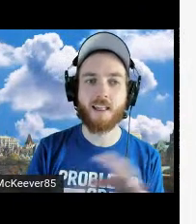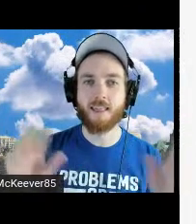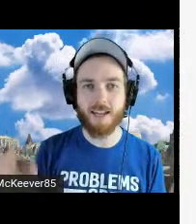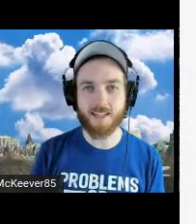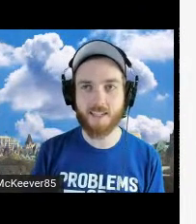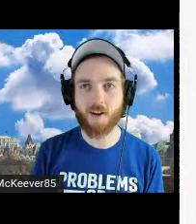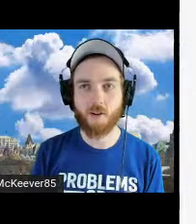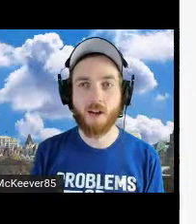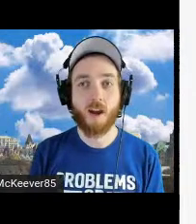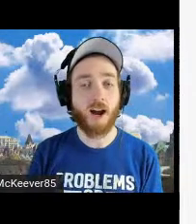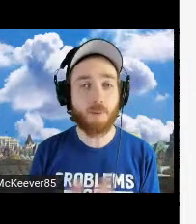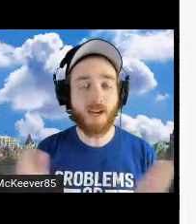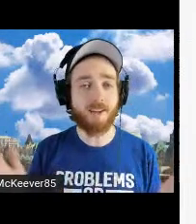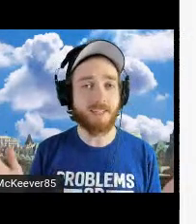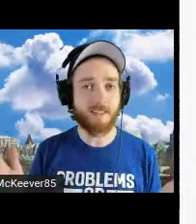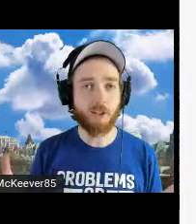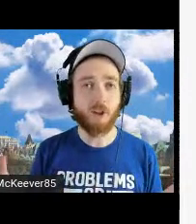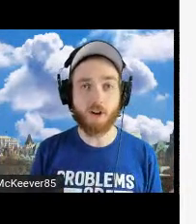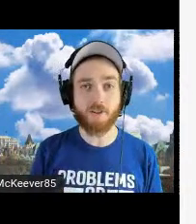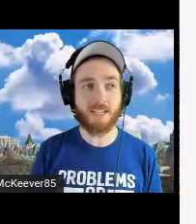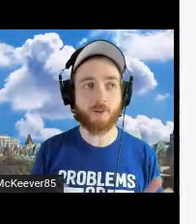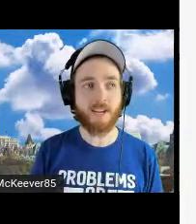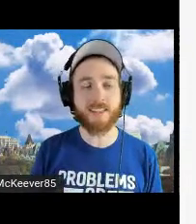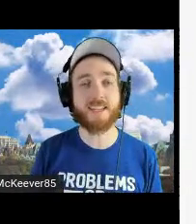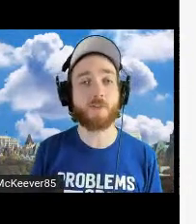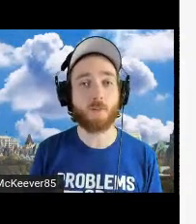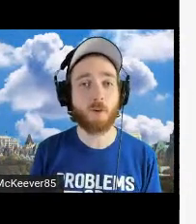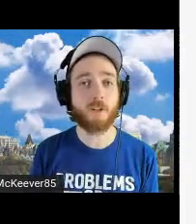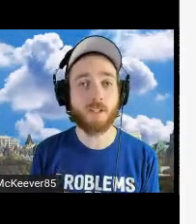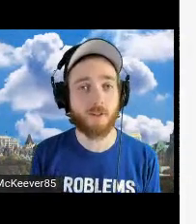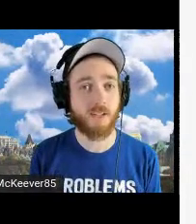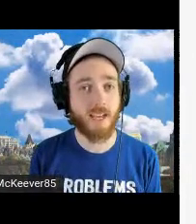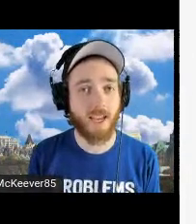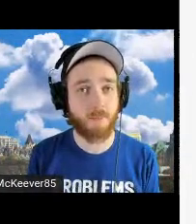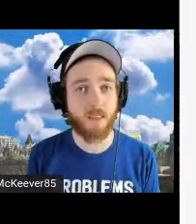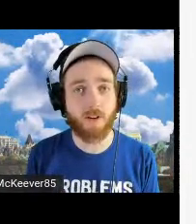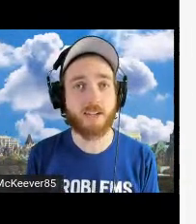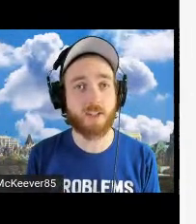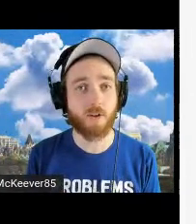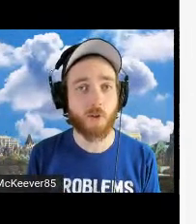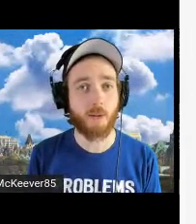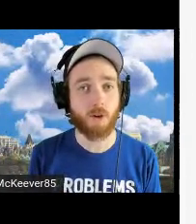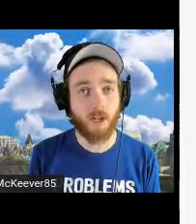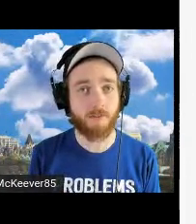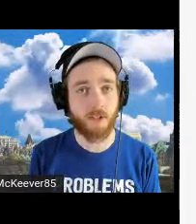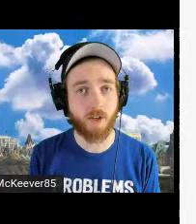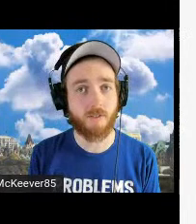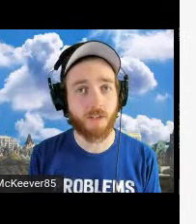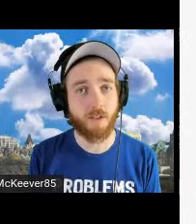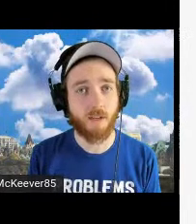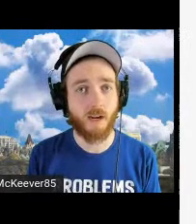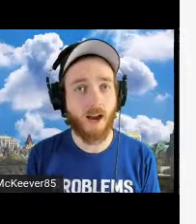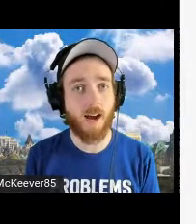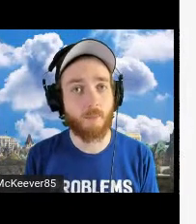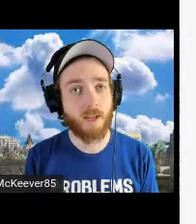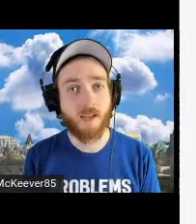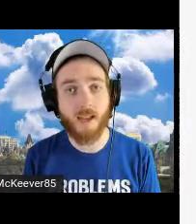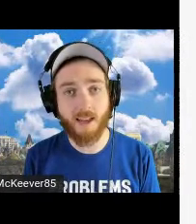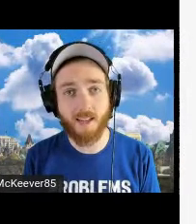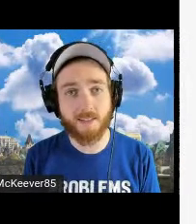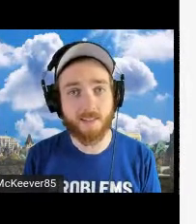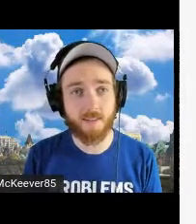4:45, let us know. I'll be honest, the longer they drag this out, the more concerned I am that they're actually going to try and pull off a curfew.